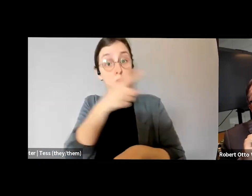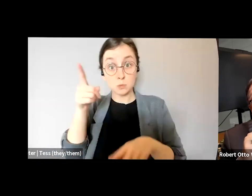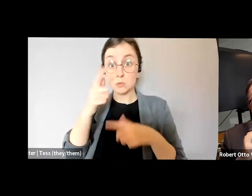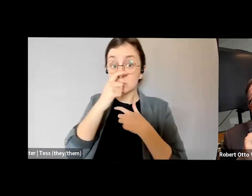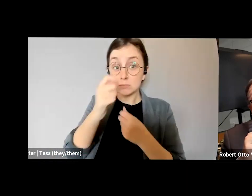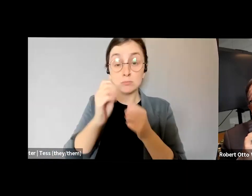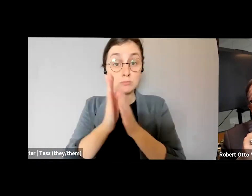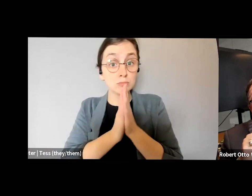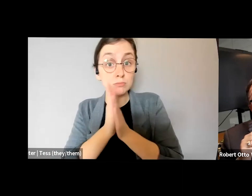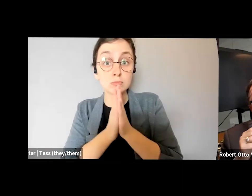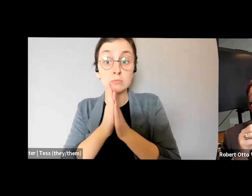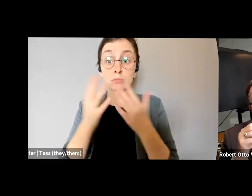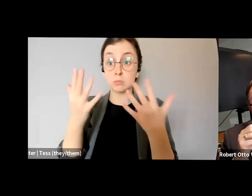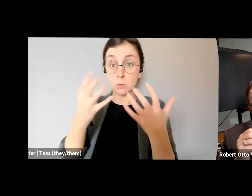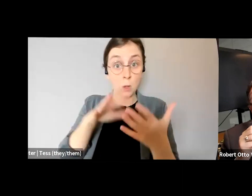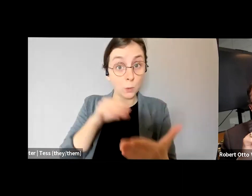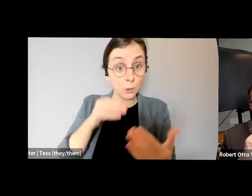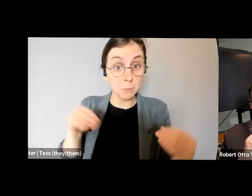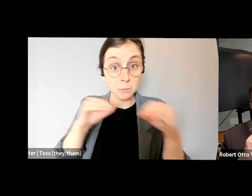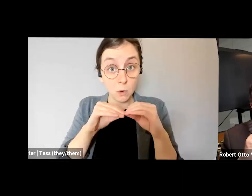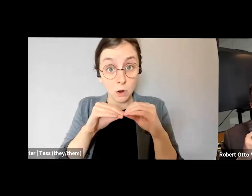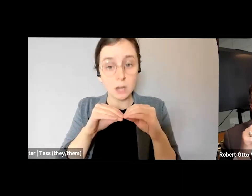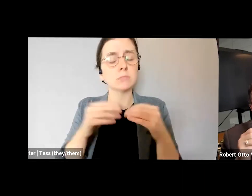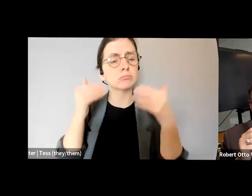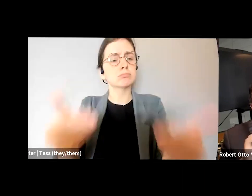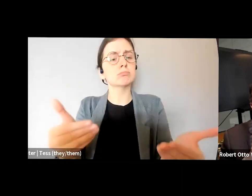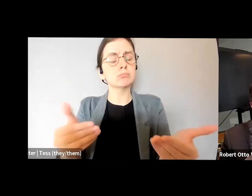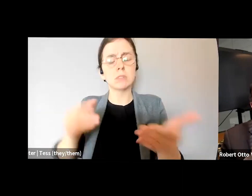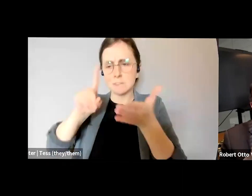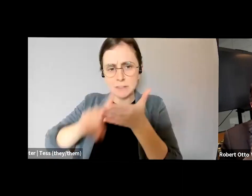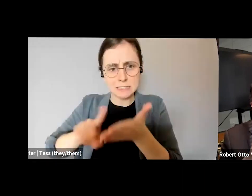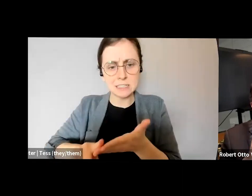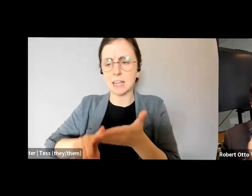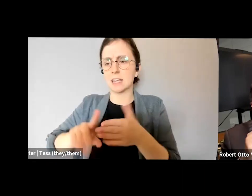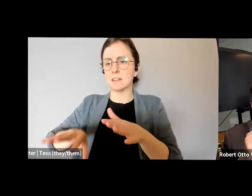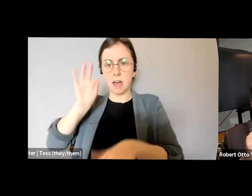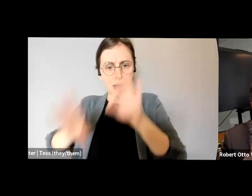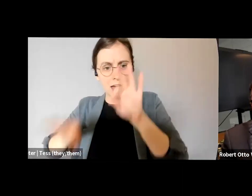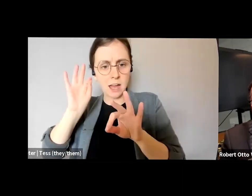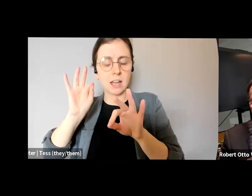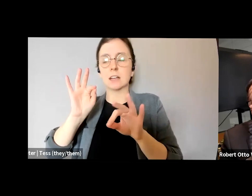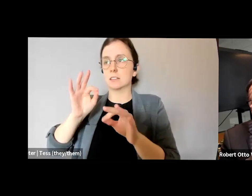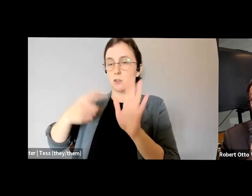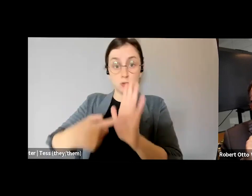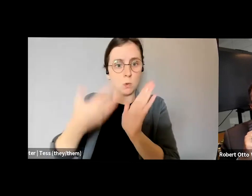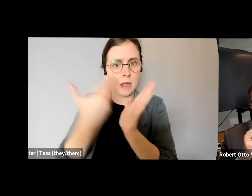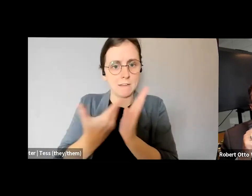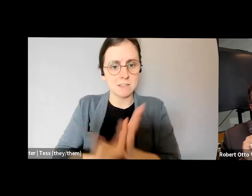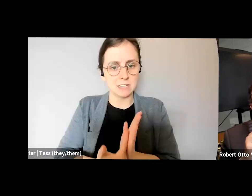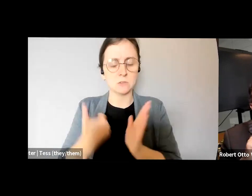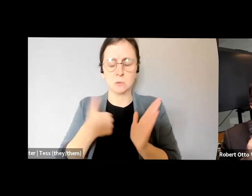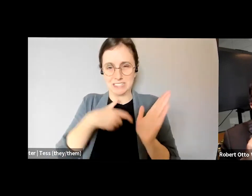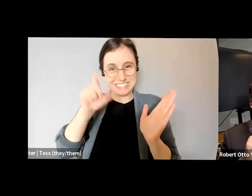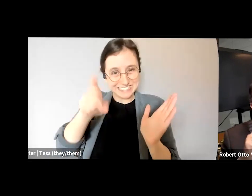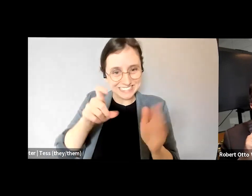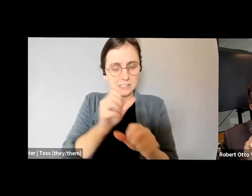more about what's going on and investigate that and provide the kinds of evidence that we need to make improvements, to look